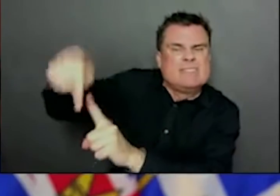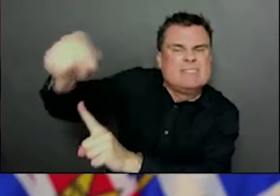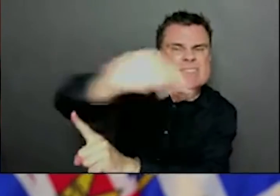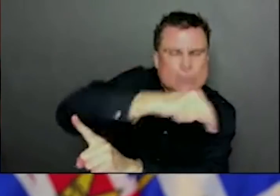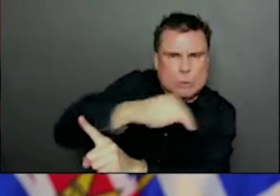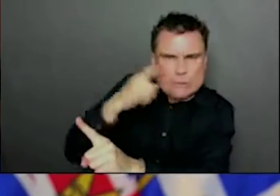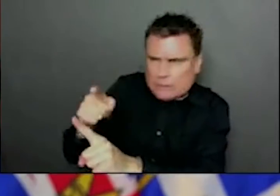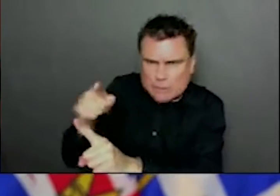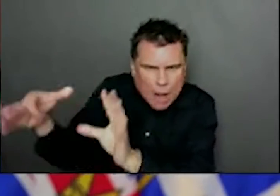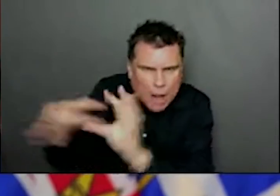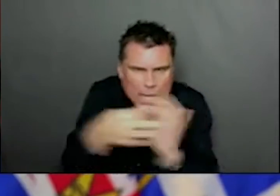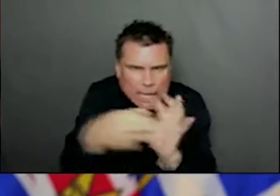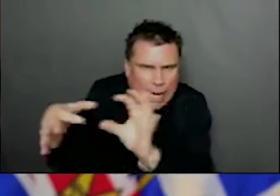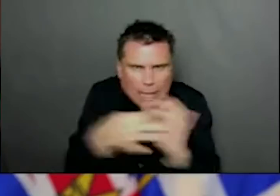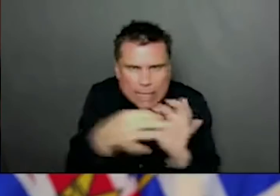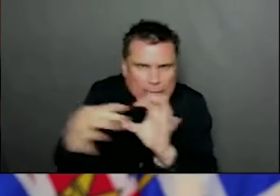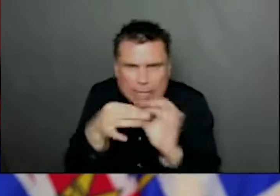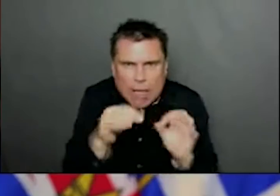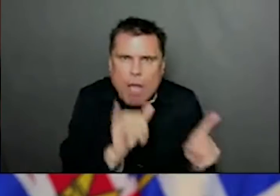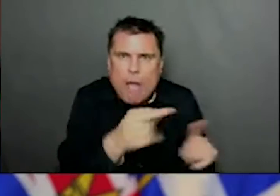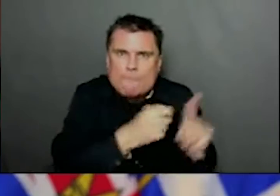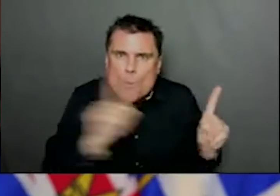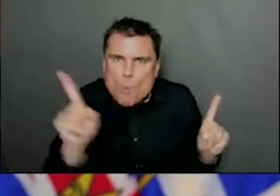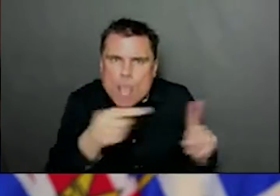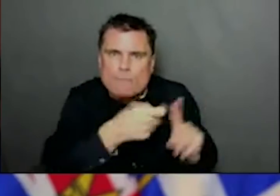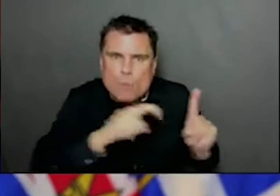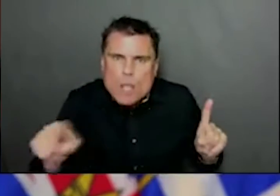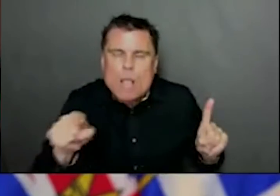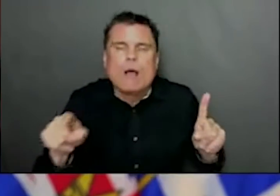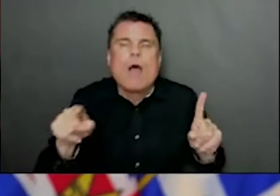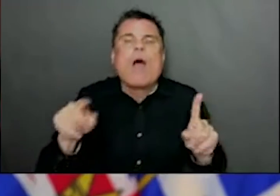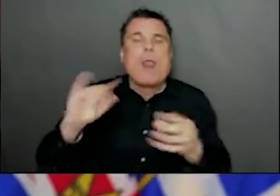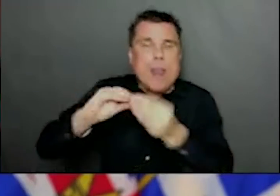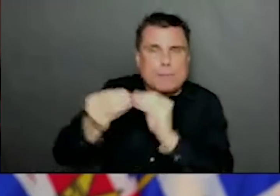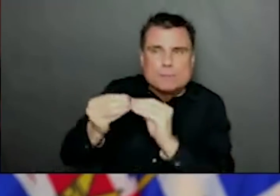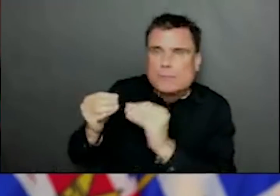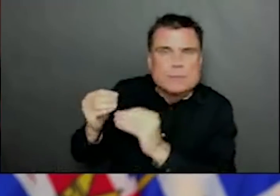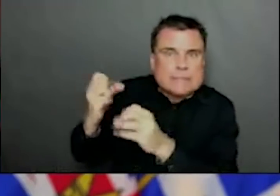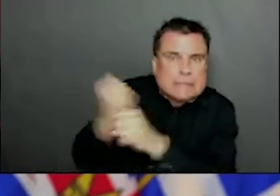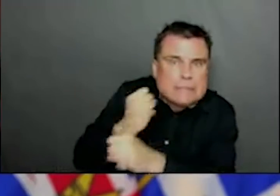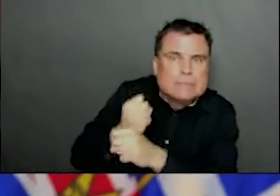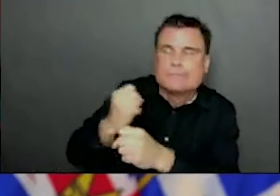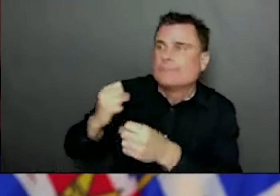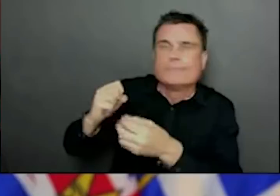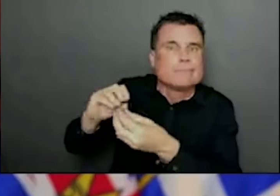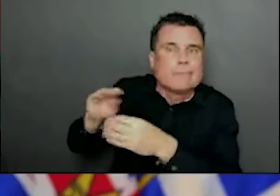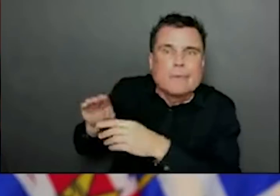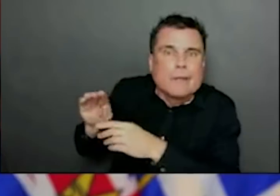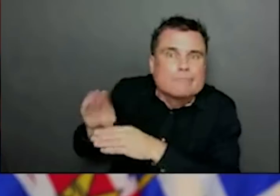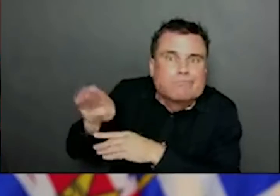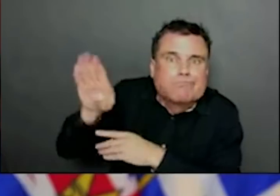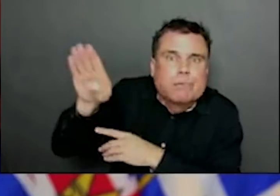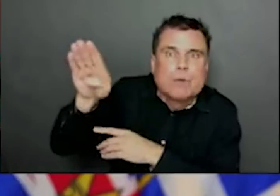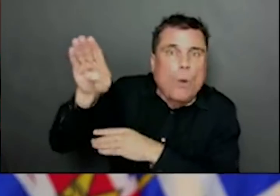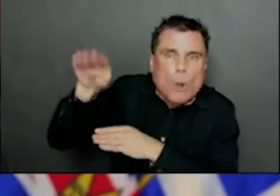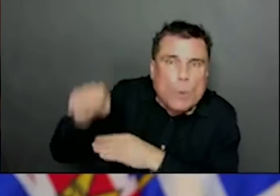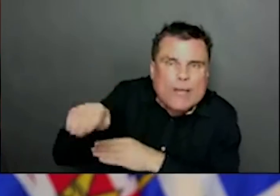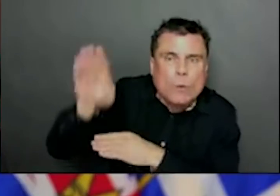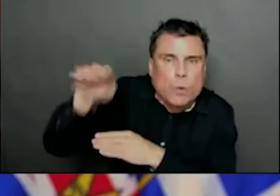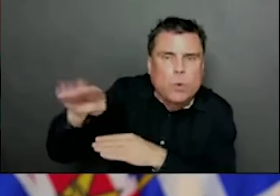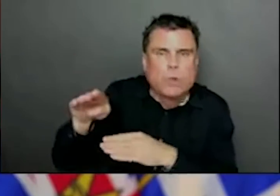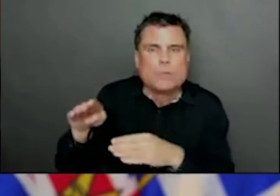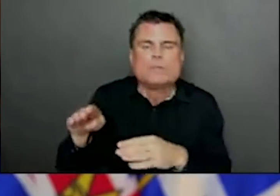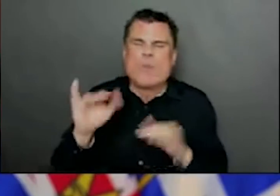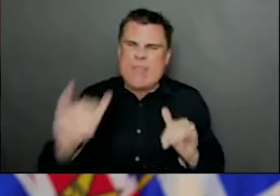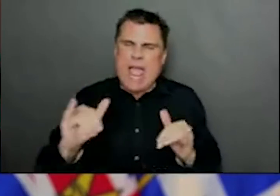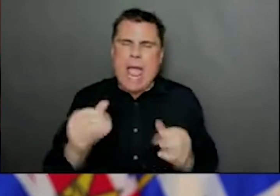day or two. There also is a slight increase that we've seen in case counts today and for a few days as the new system kicks in,